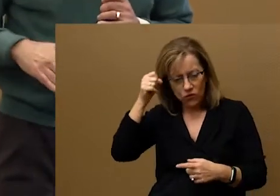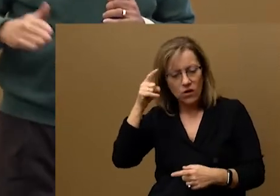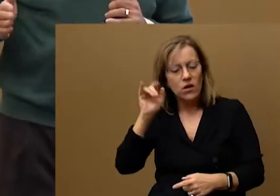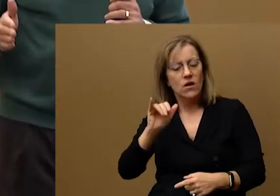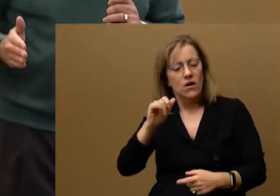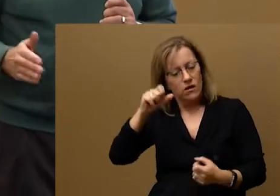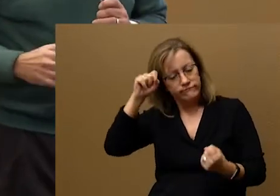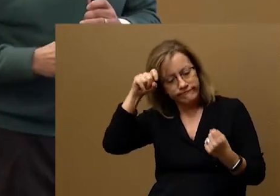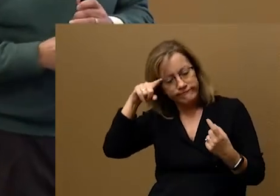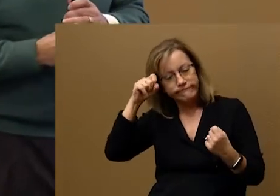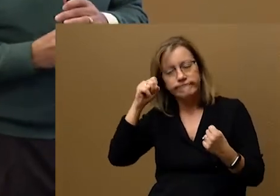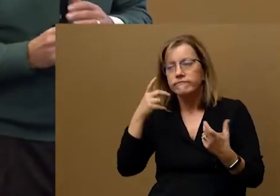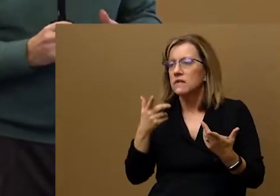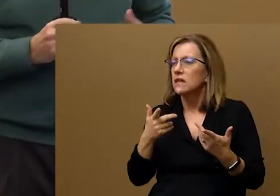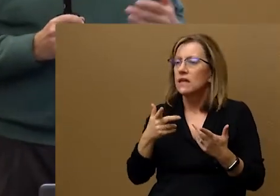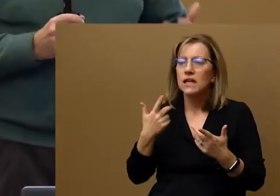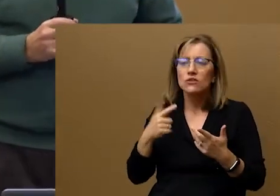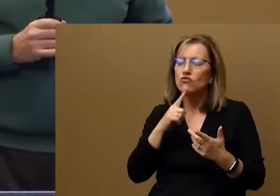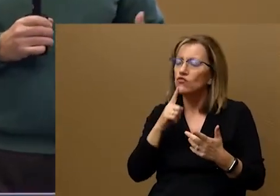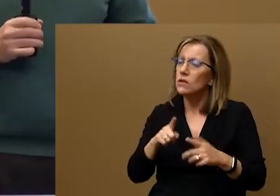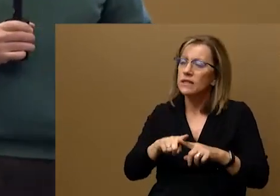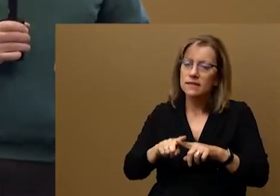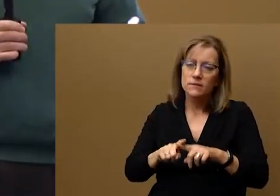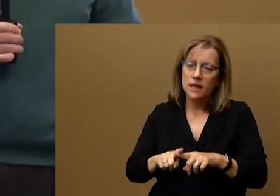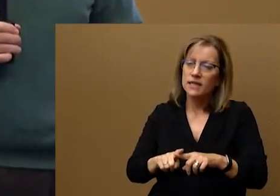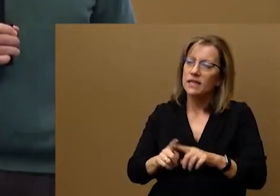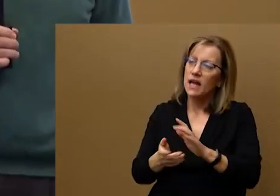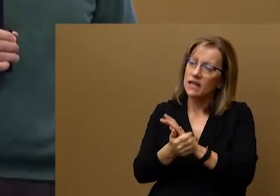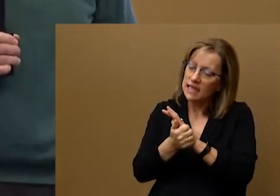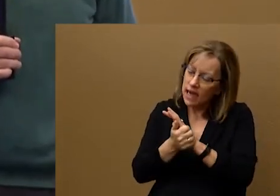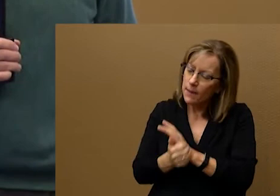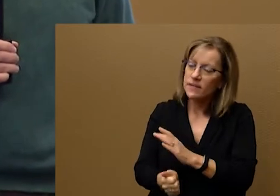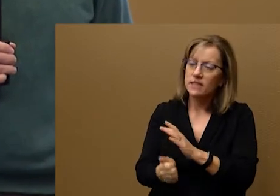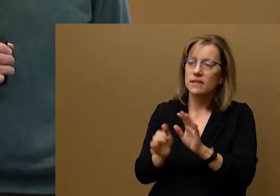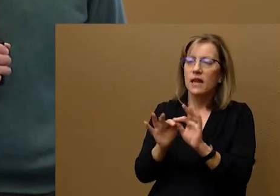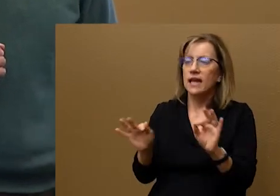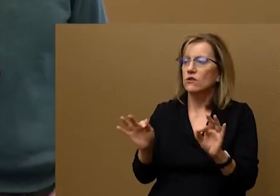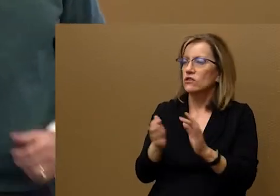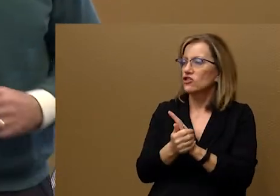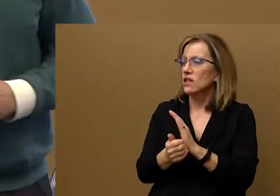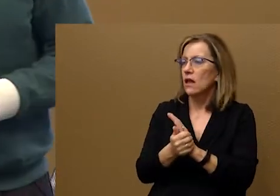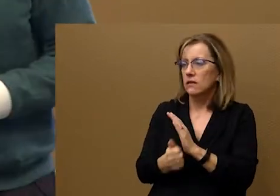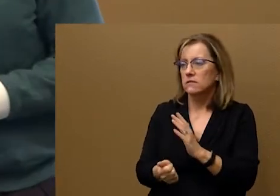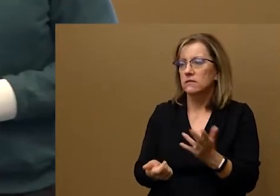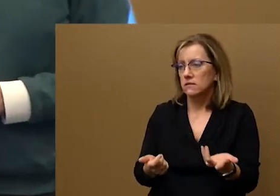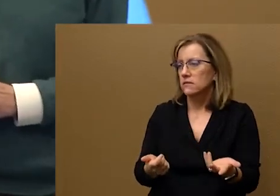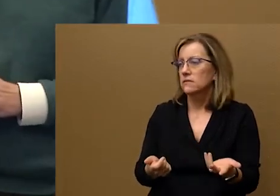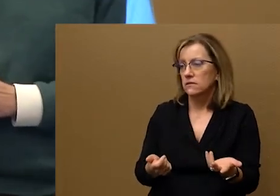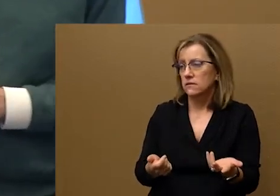it's developmental, and it's highly dependent on having competent language skills.